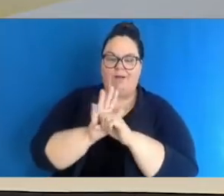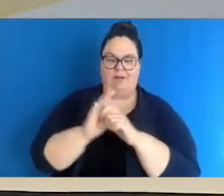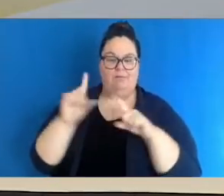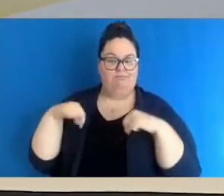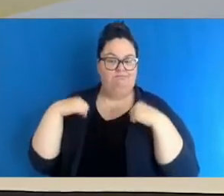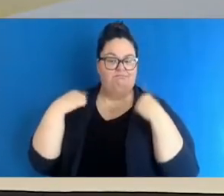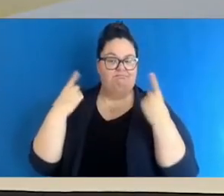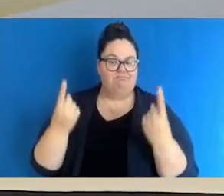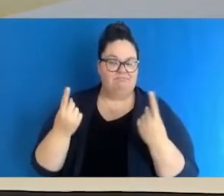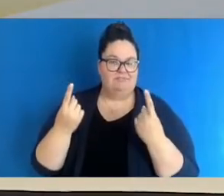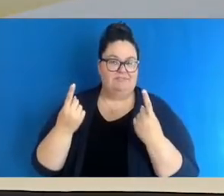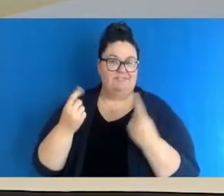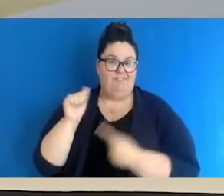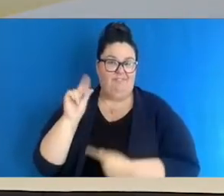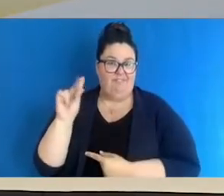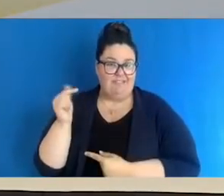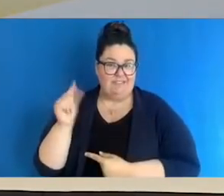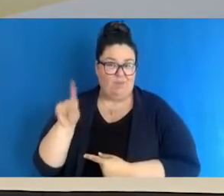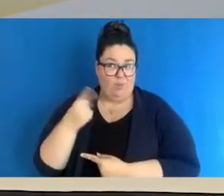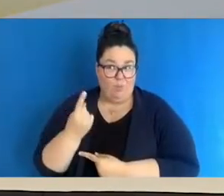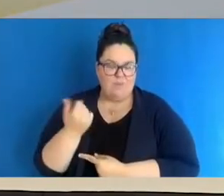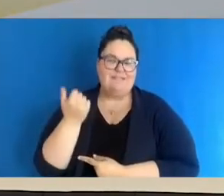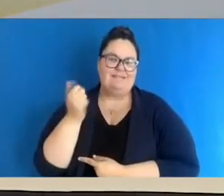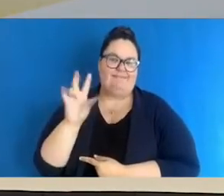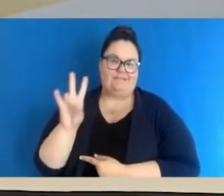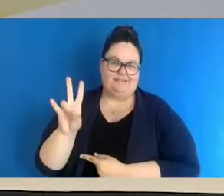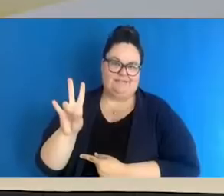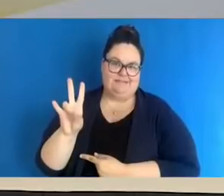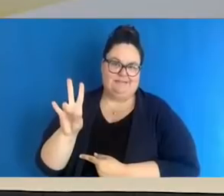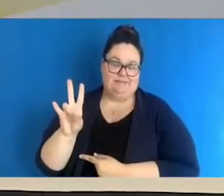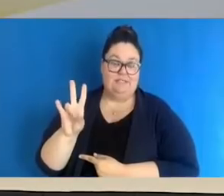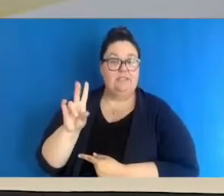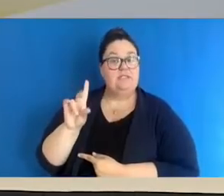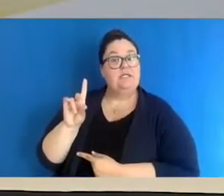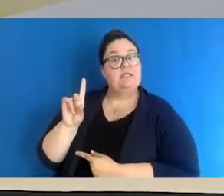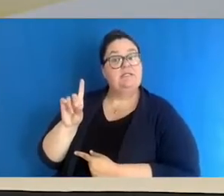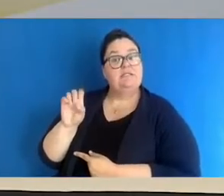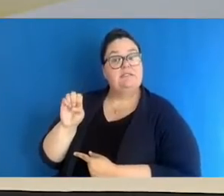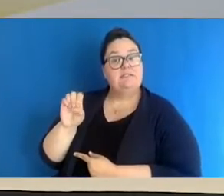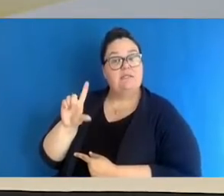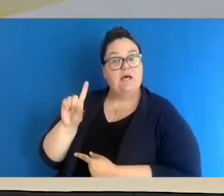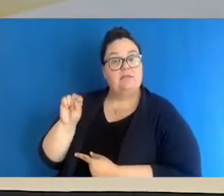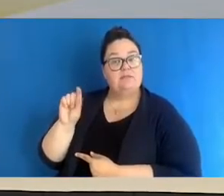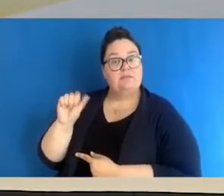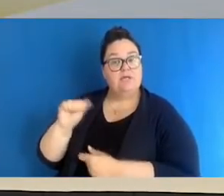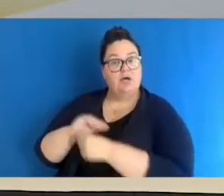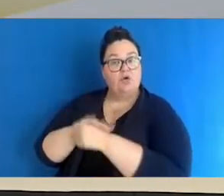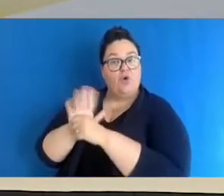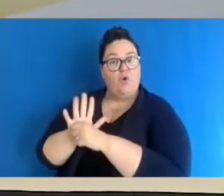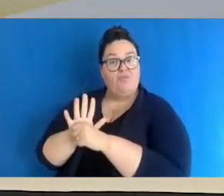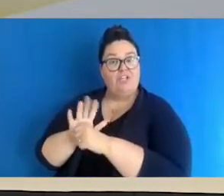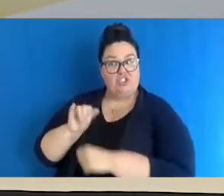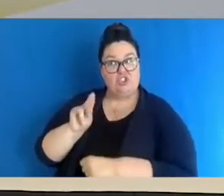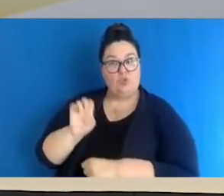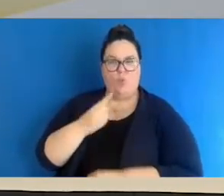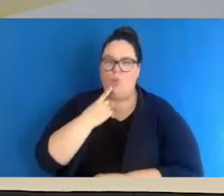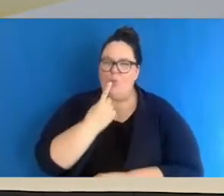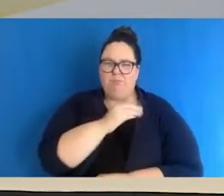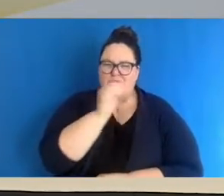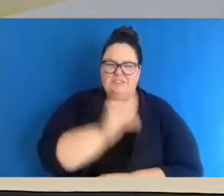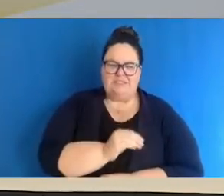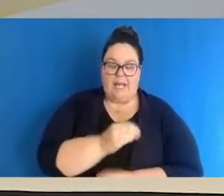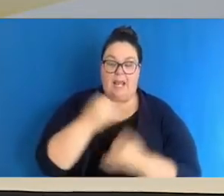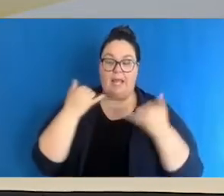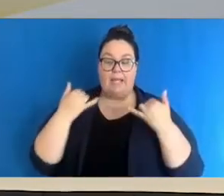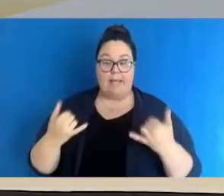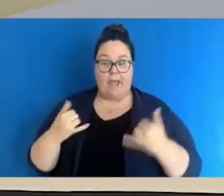so far in the month of August. The Delta variant accounted for 1% of cases in June, and it now